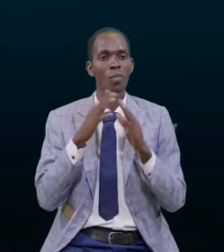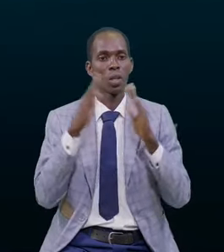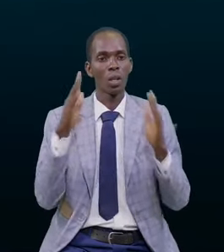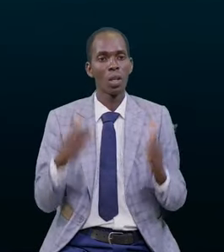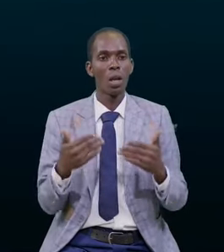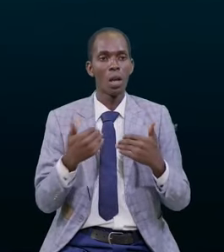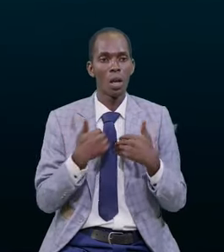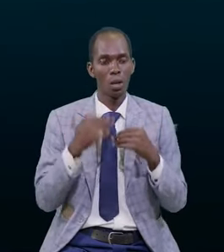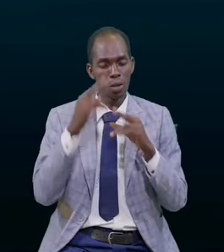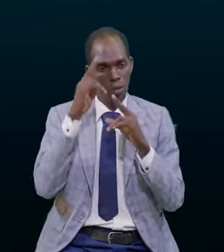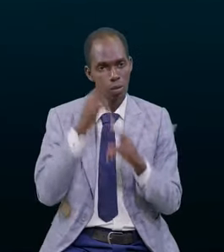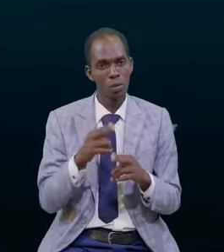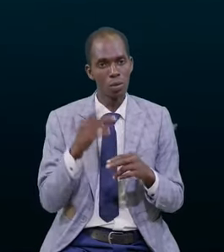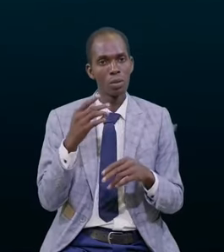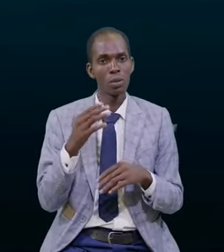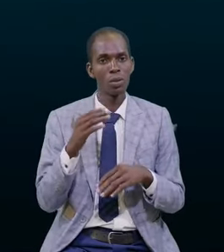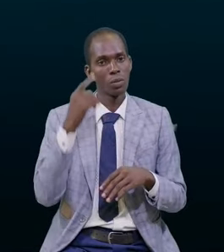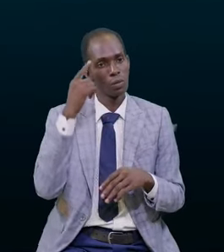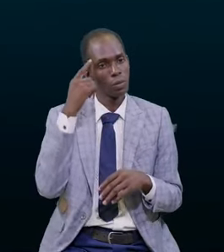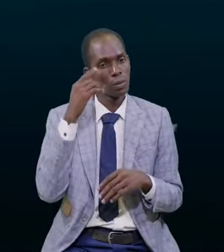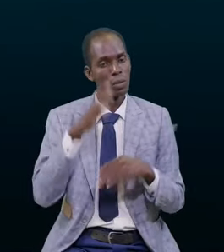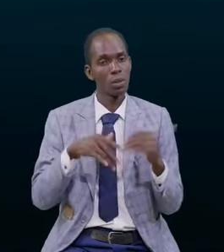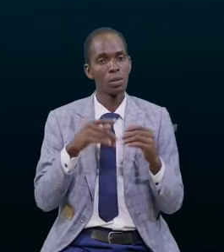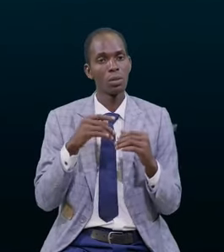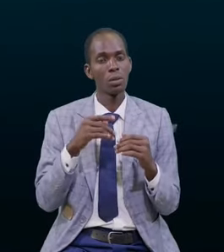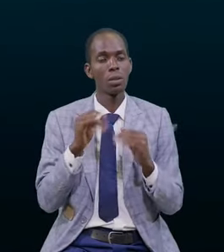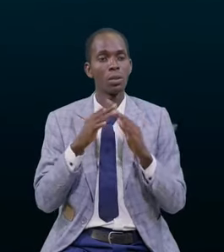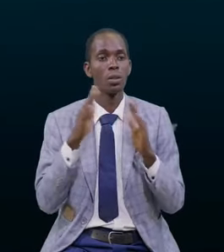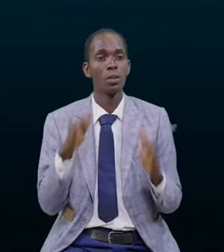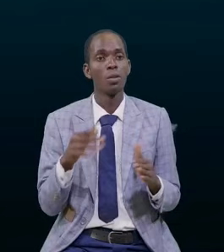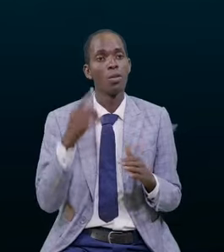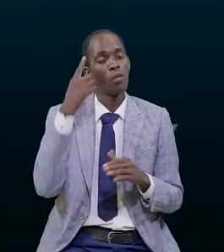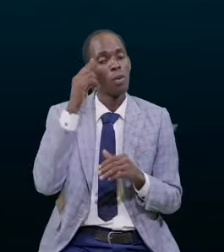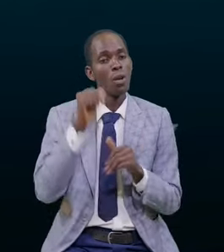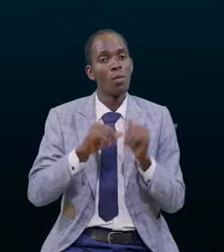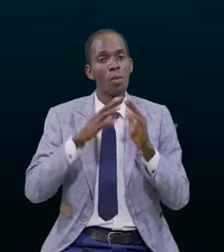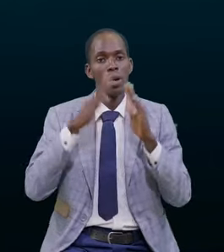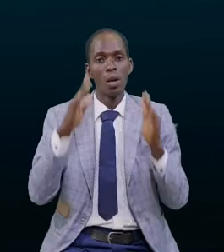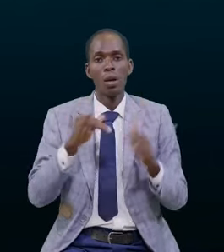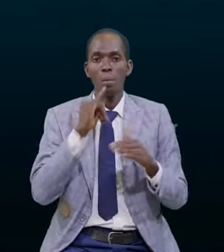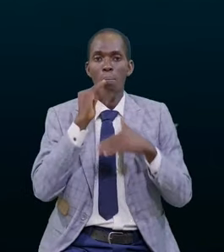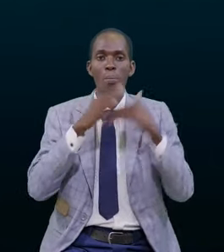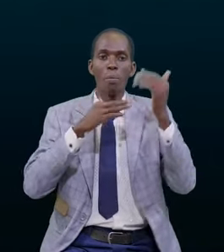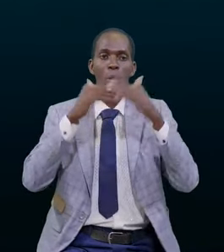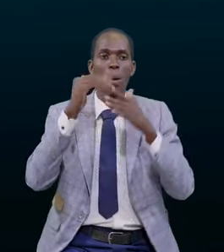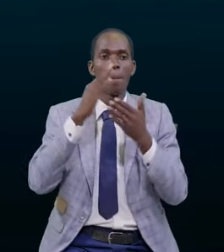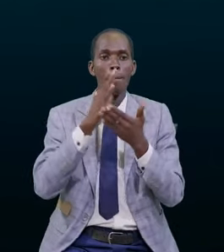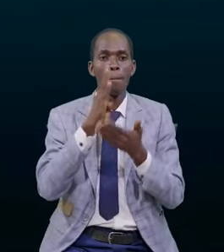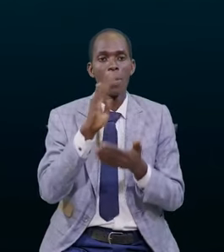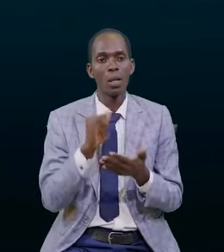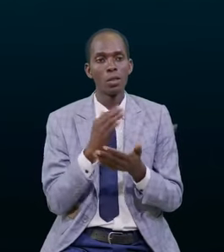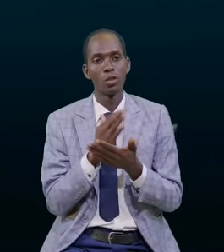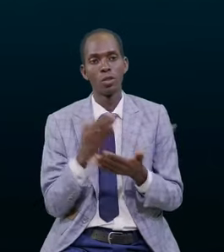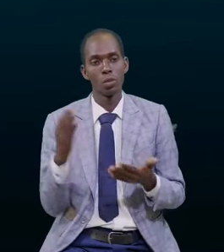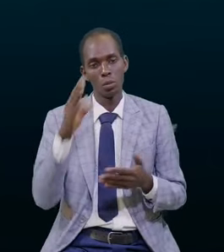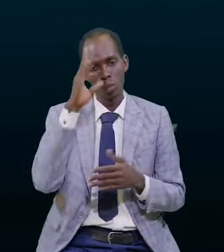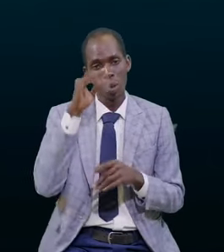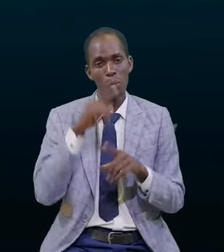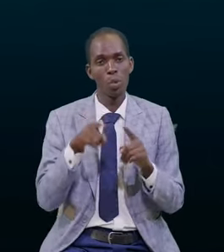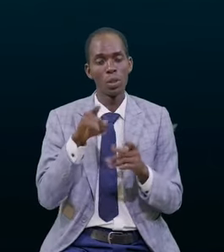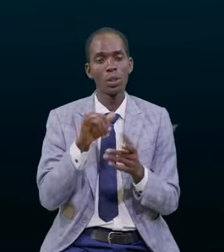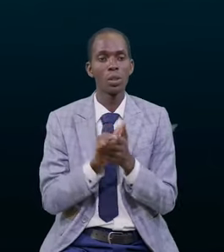every house is builded by some man but he that built all things is God what